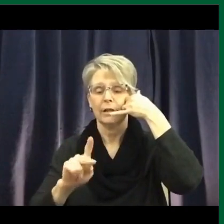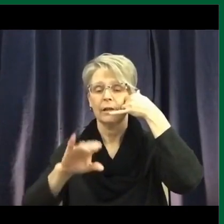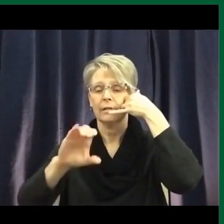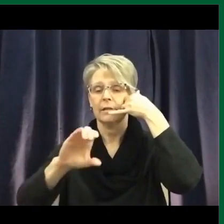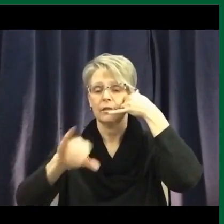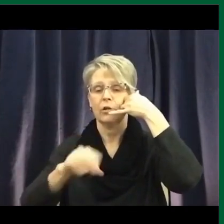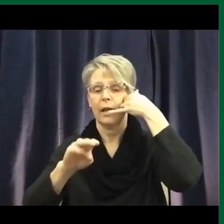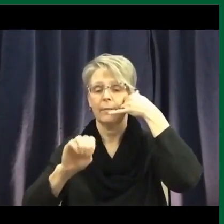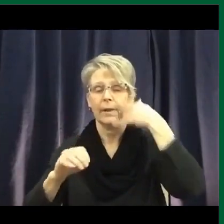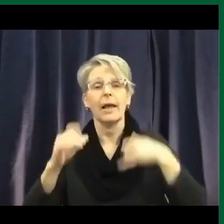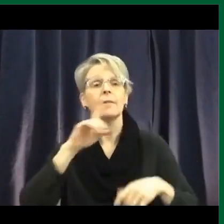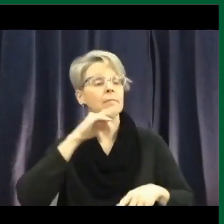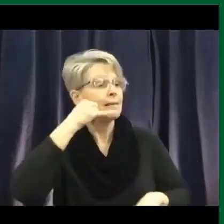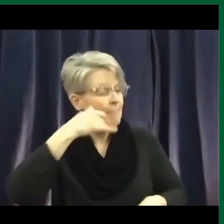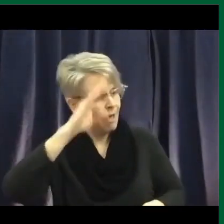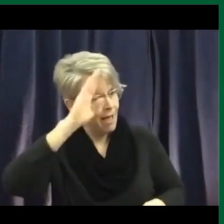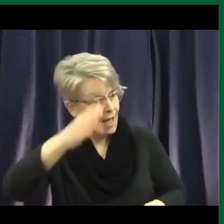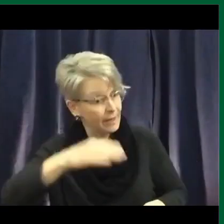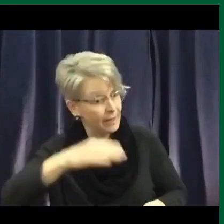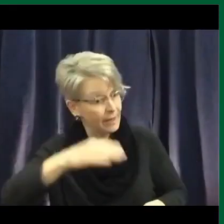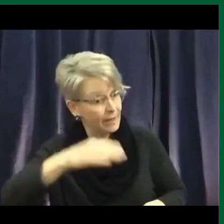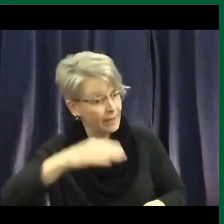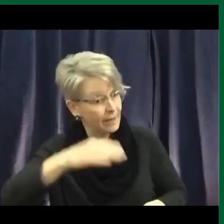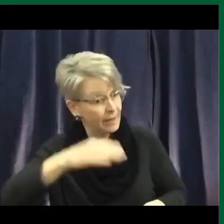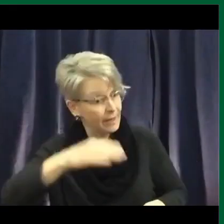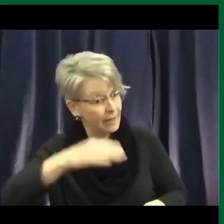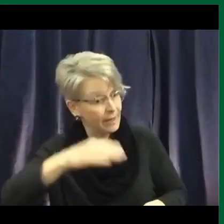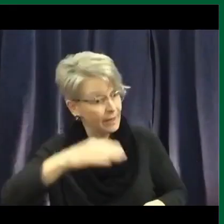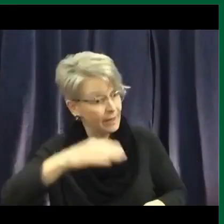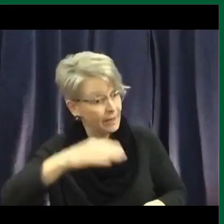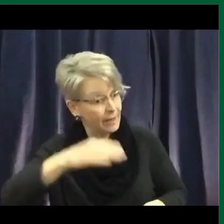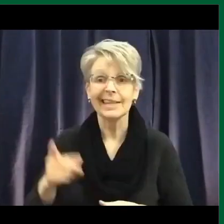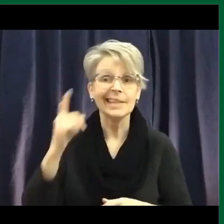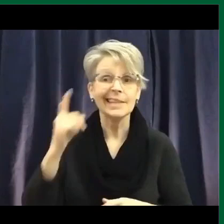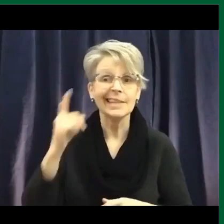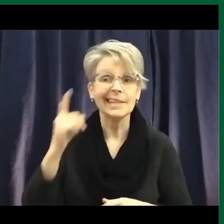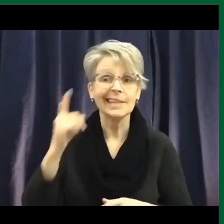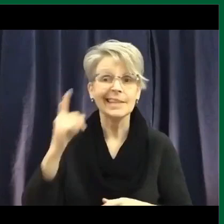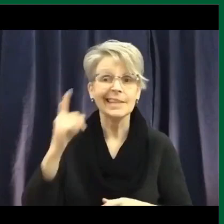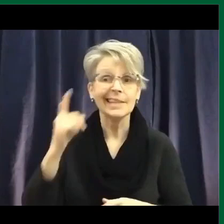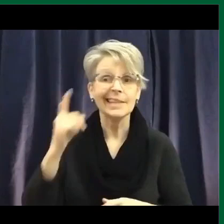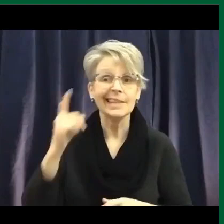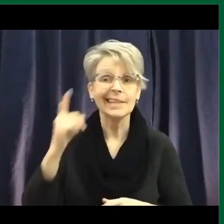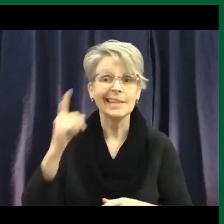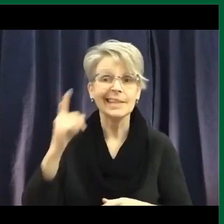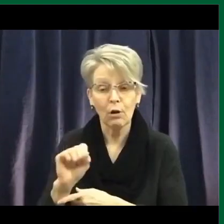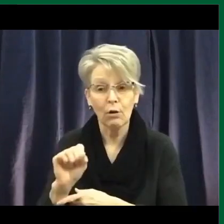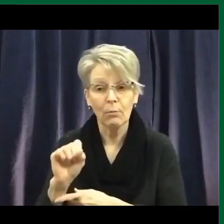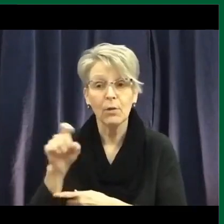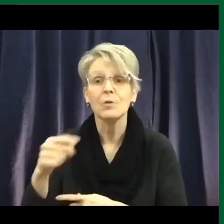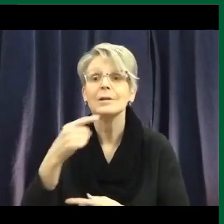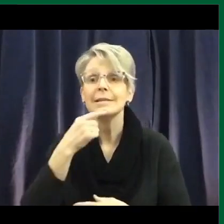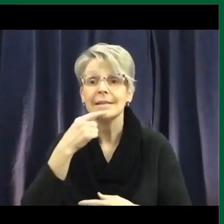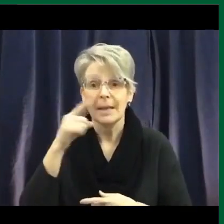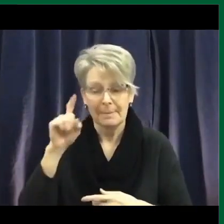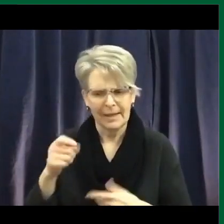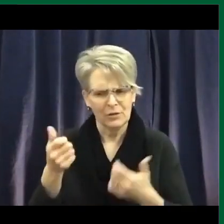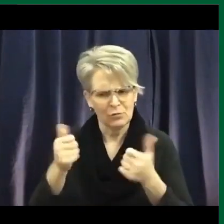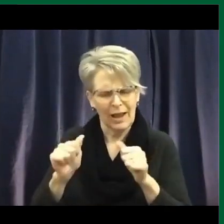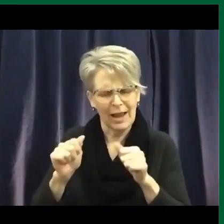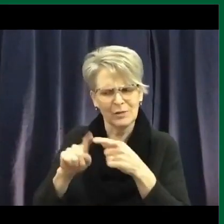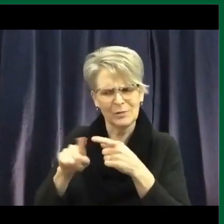Hi. I guess just coming off what you just said, Dr. Shahab, we need to try as much as possible to delay the variants